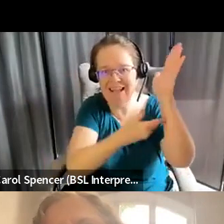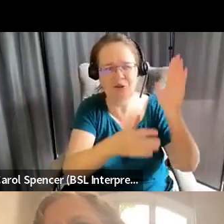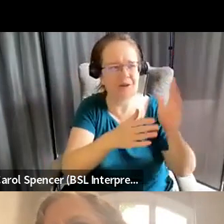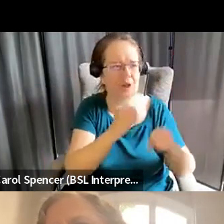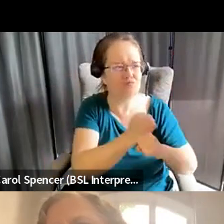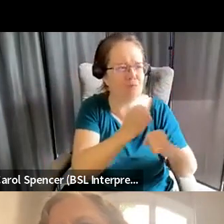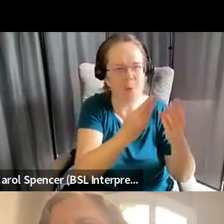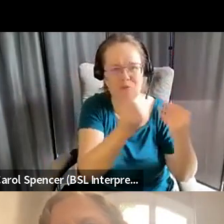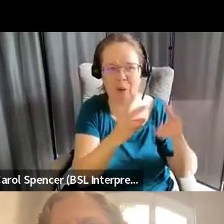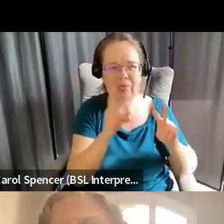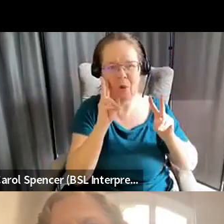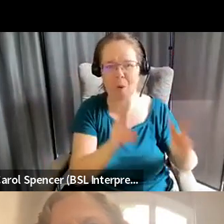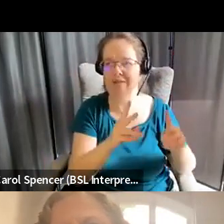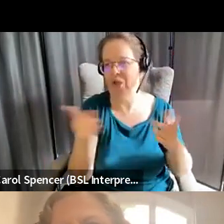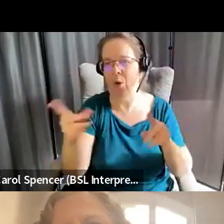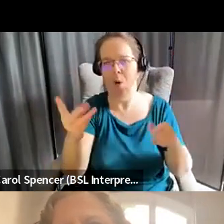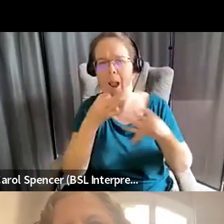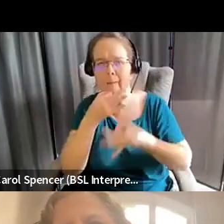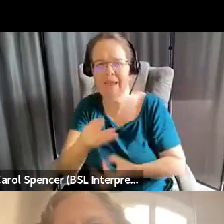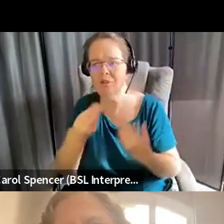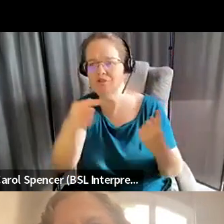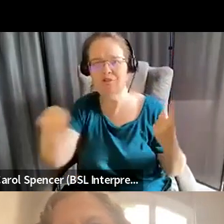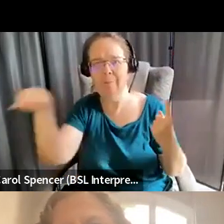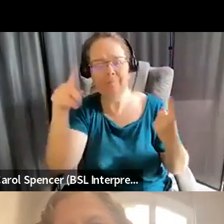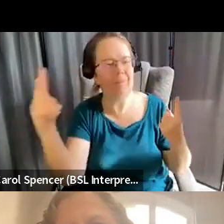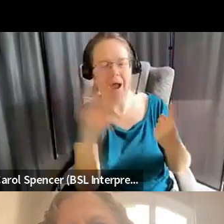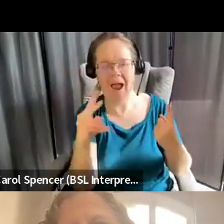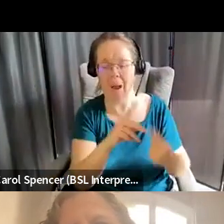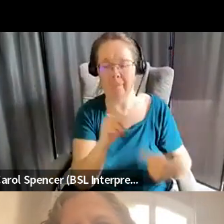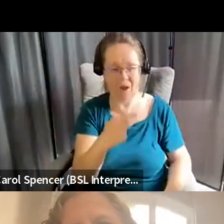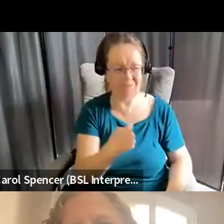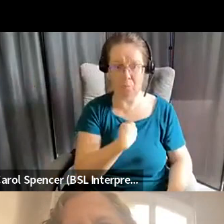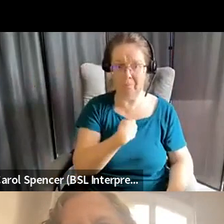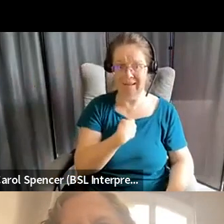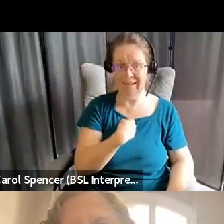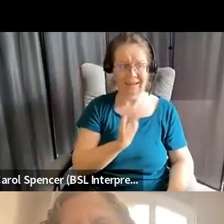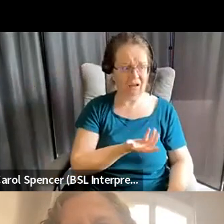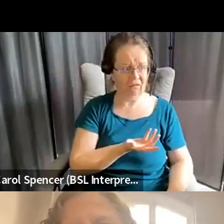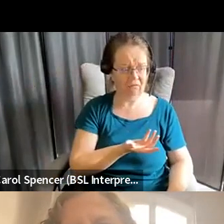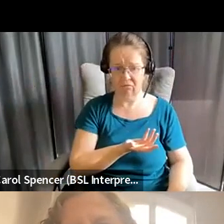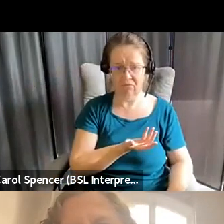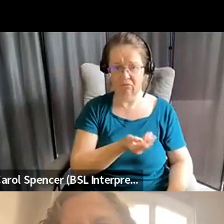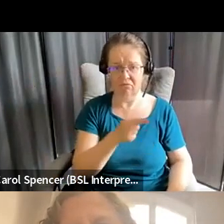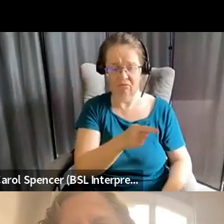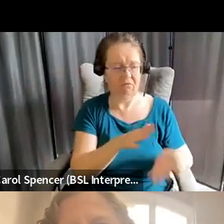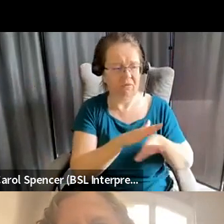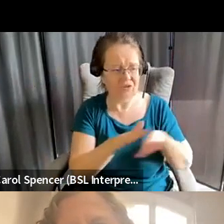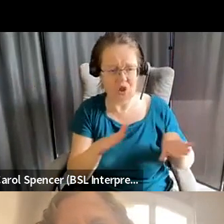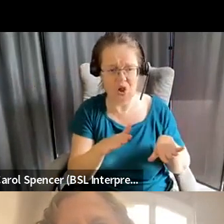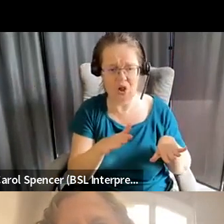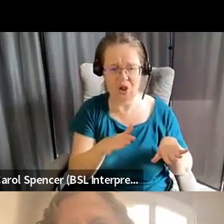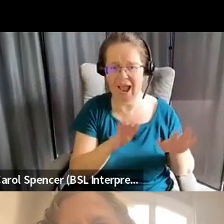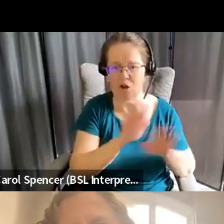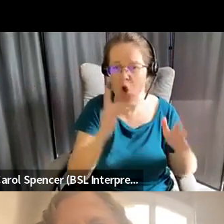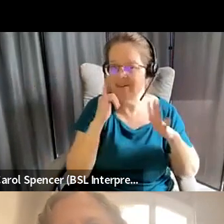it appeal to certain people. But because it was not, again, thoroughly, as Siobhan said, tested